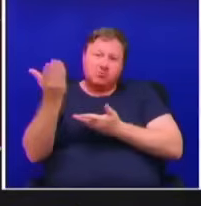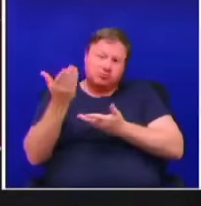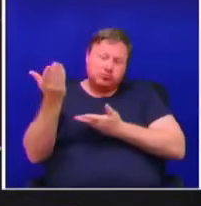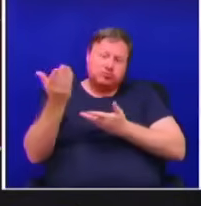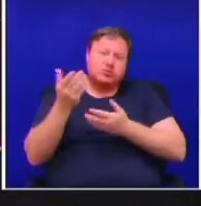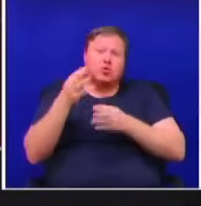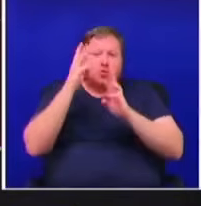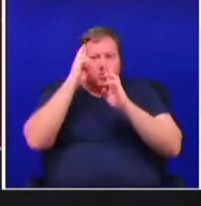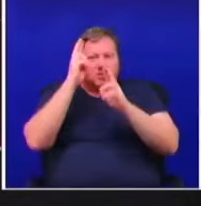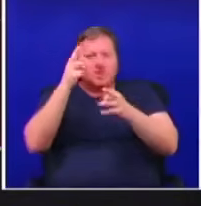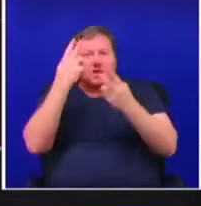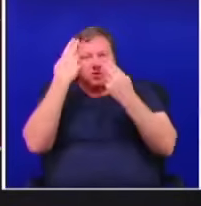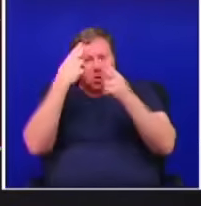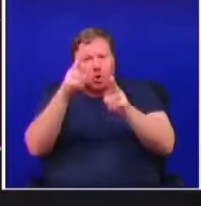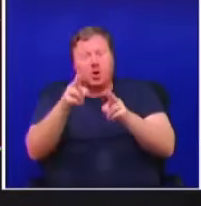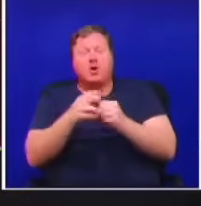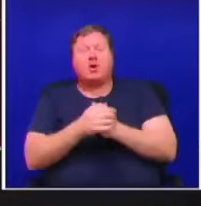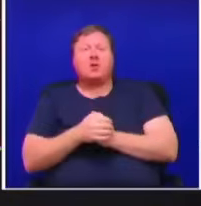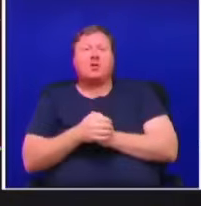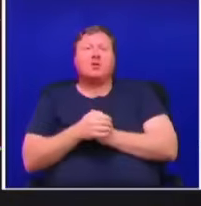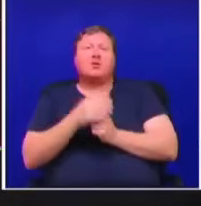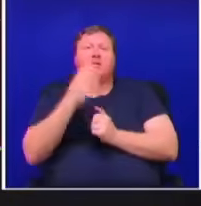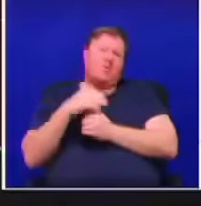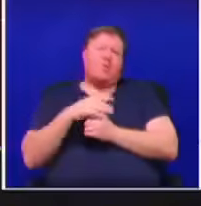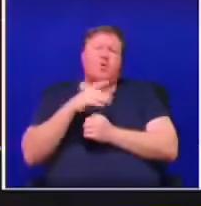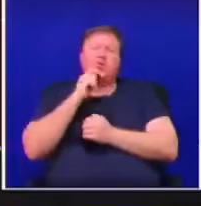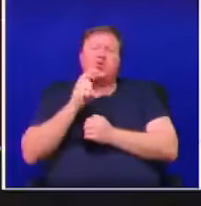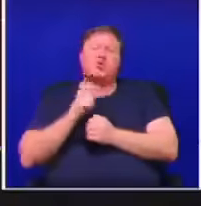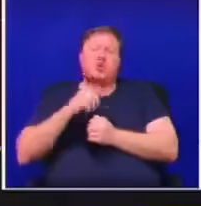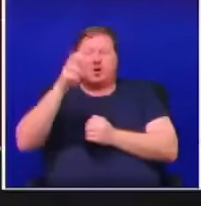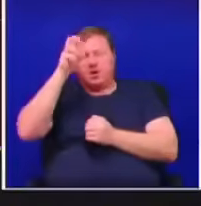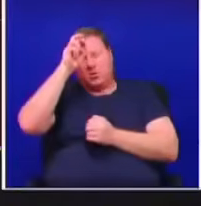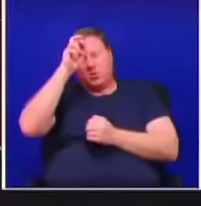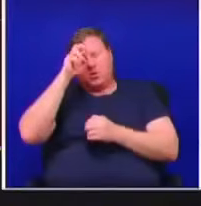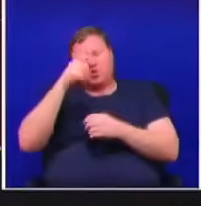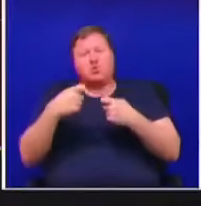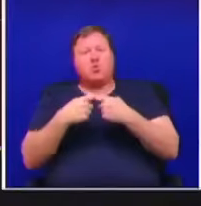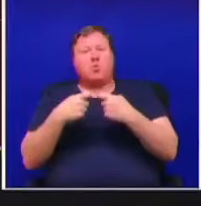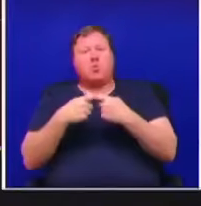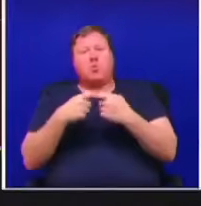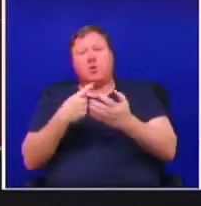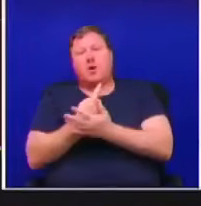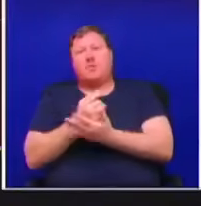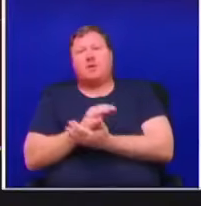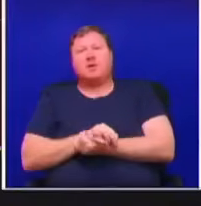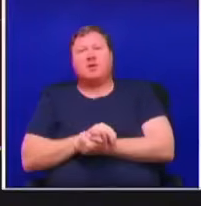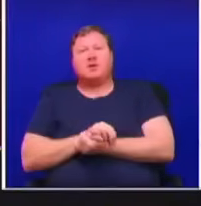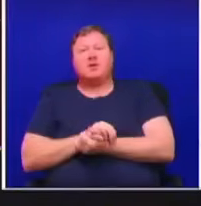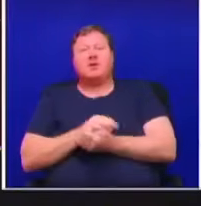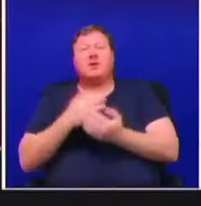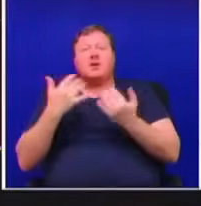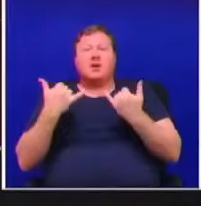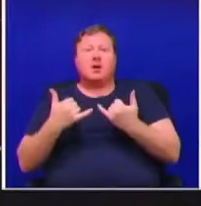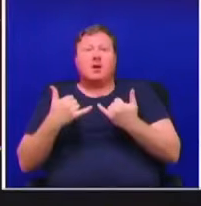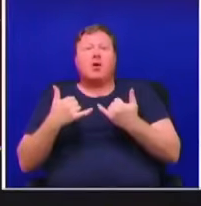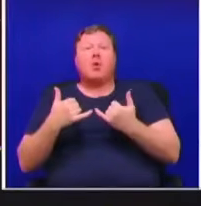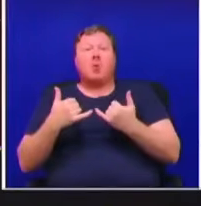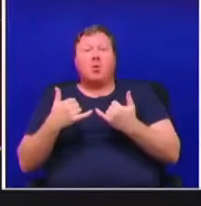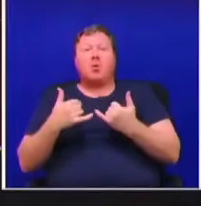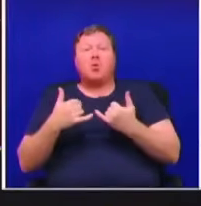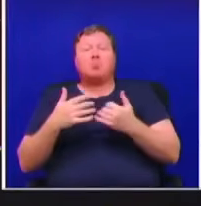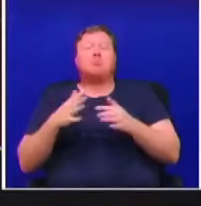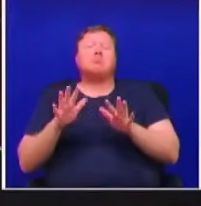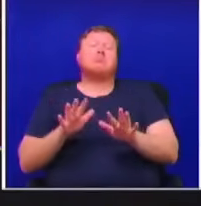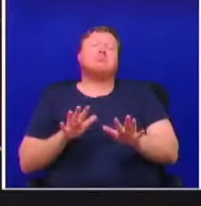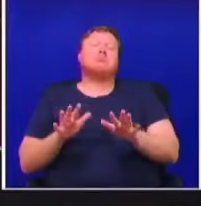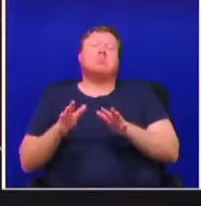honor, knowing very well that we are a sovereign. The war started. Now of late, they become converts. They now come